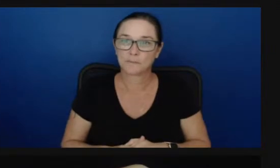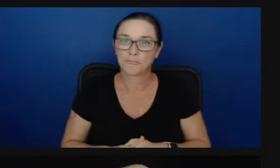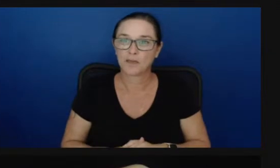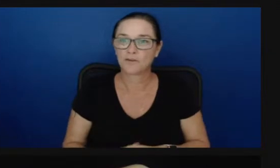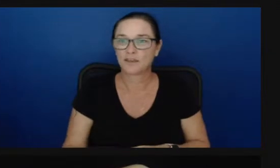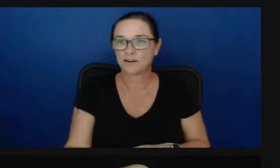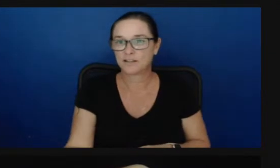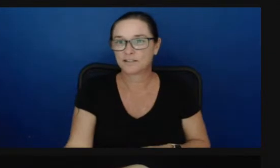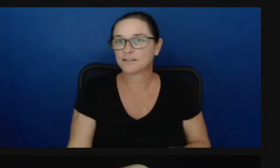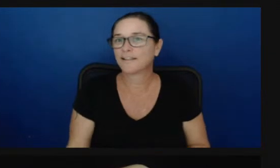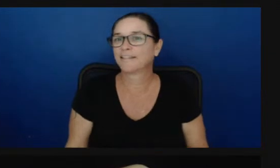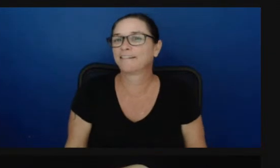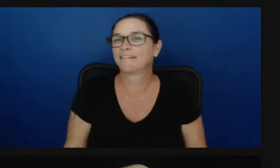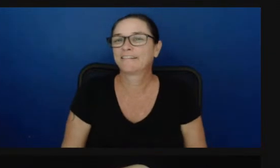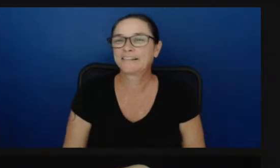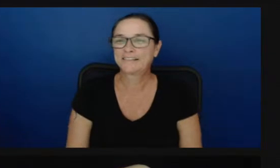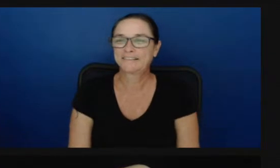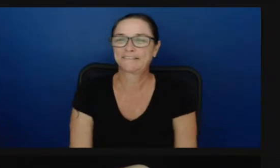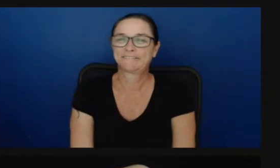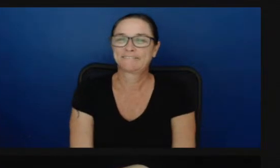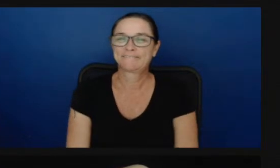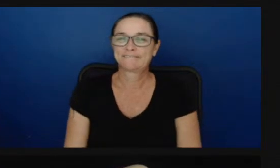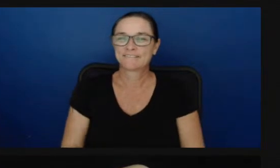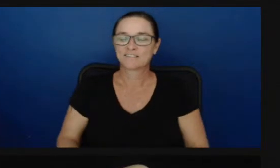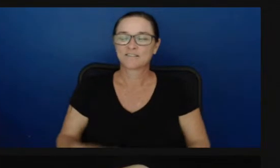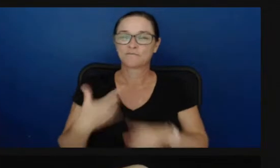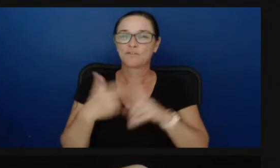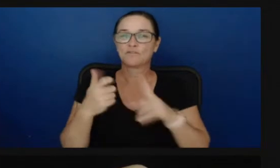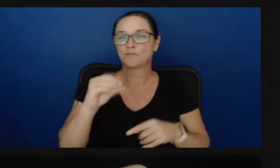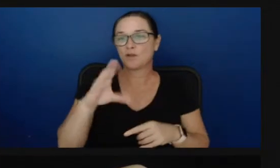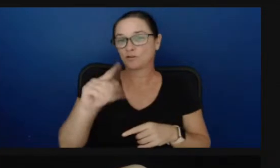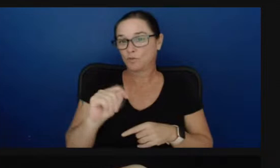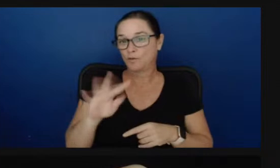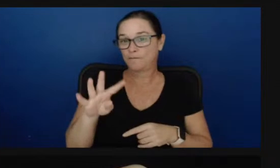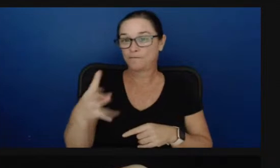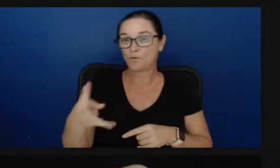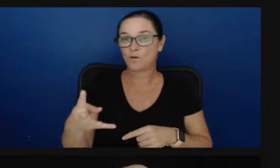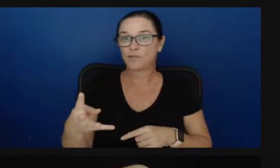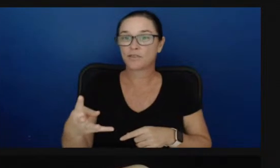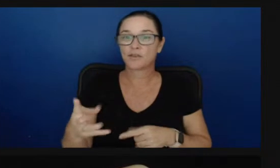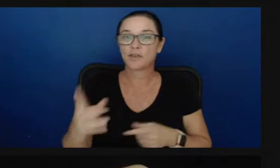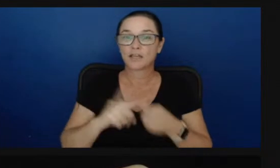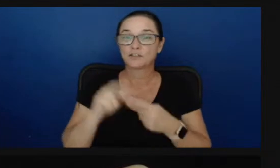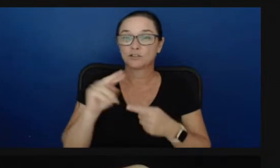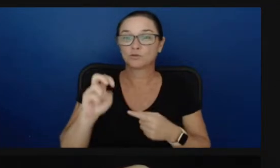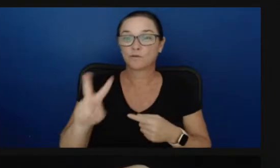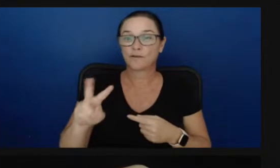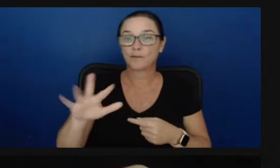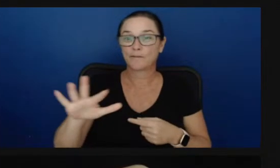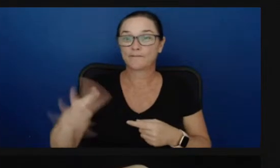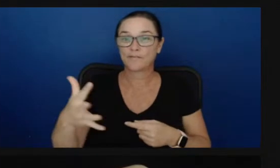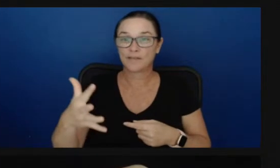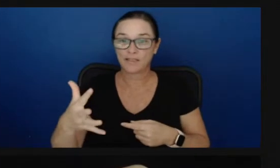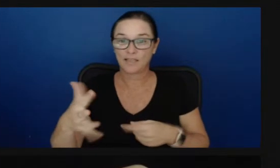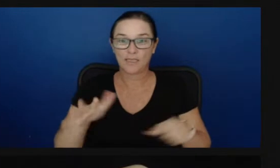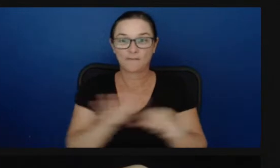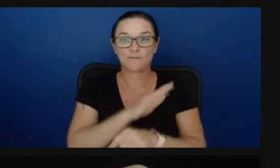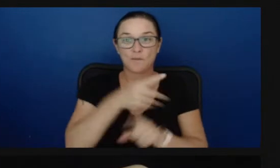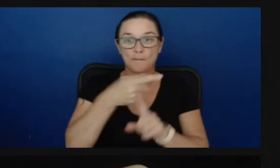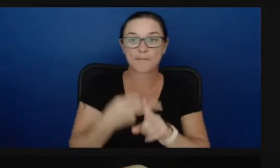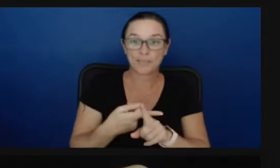Now they have, from October 4th until November 5th, the full month between